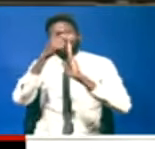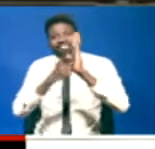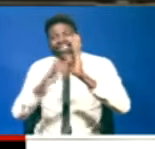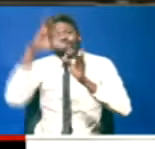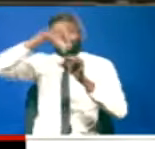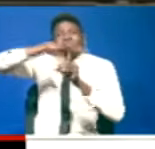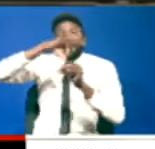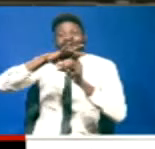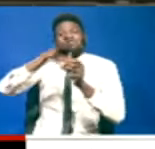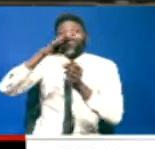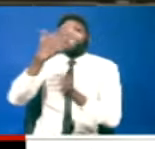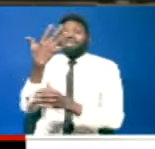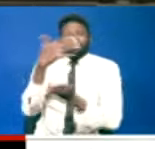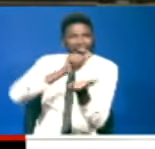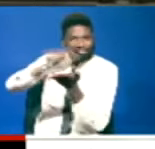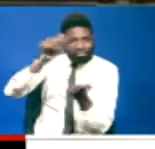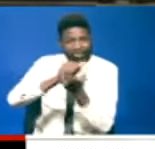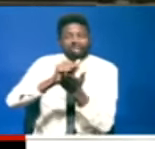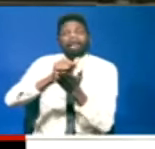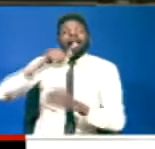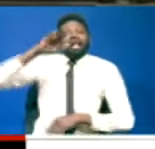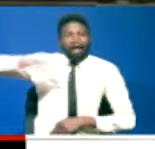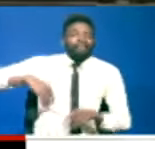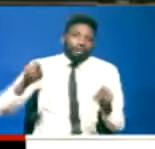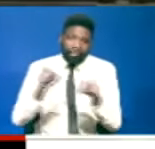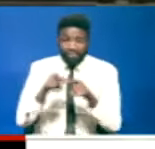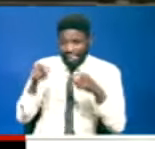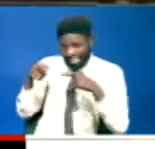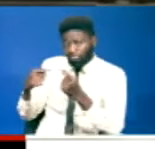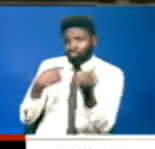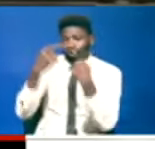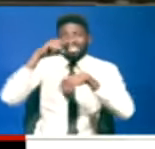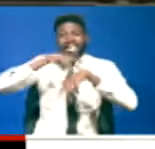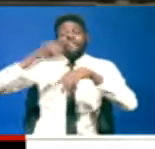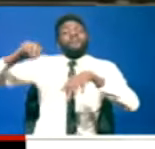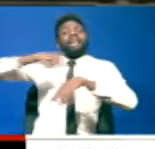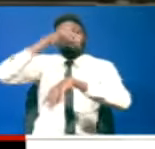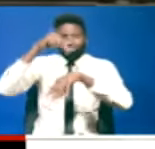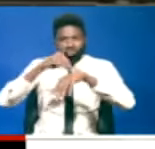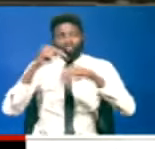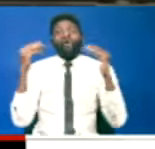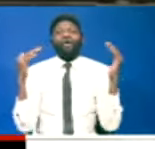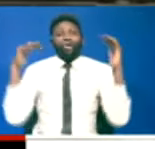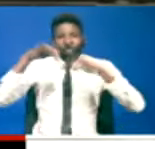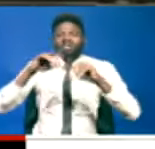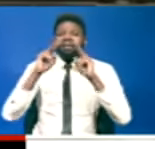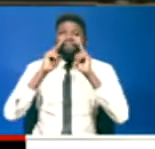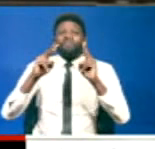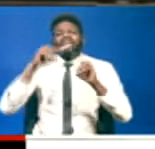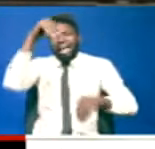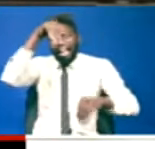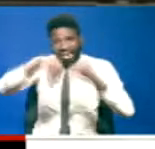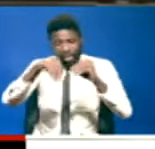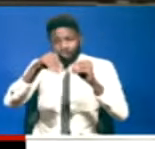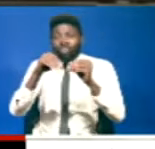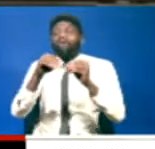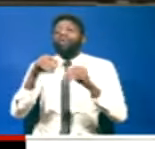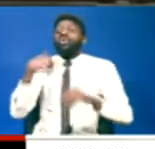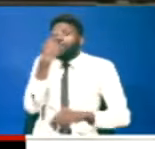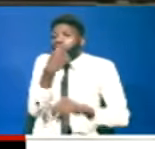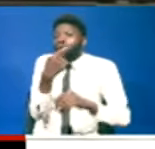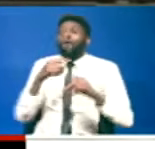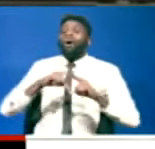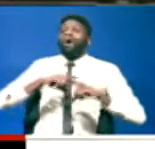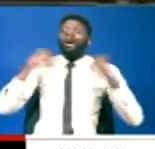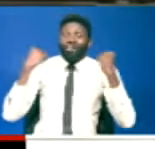the National Conference on Peaceful Elections, spearheaded by the National Cohesion and